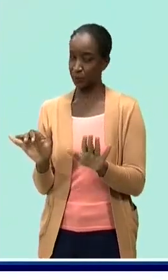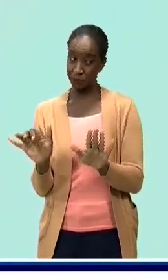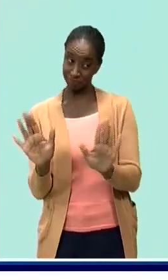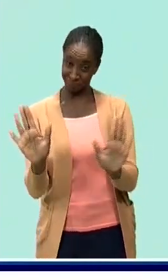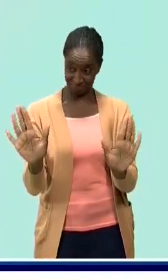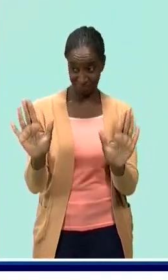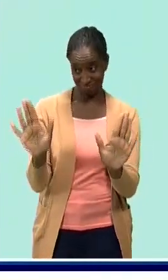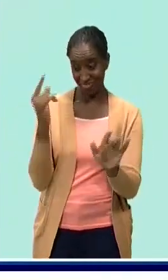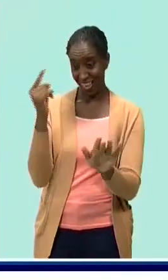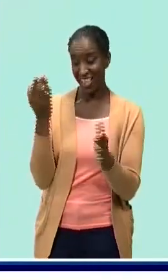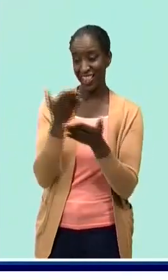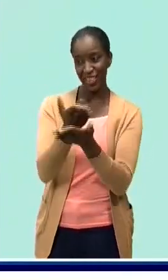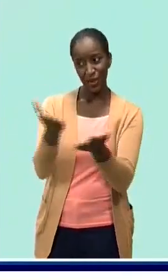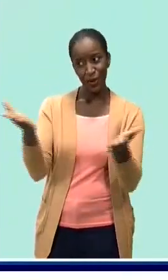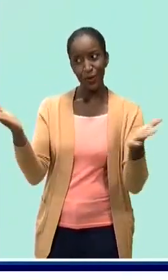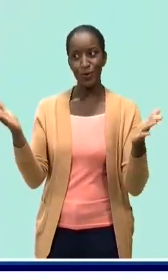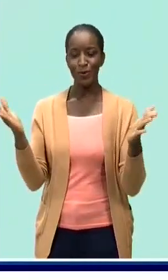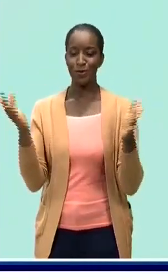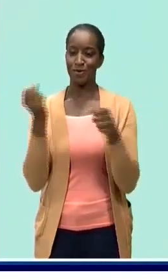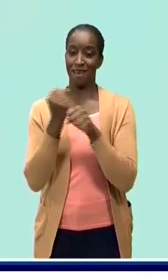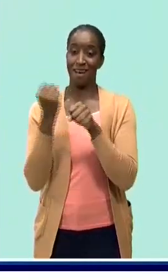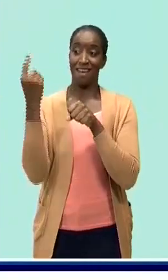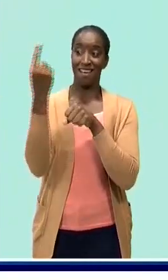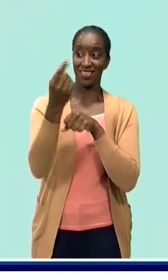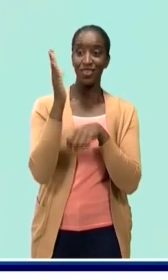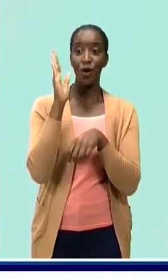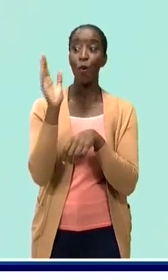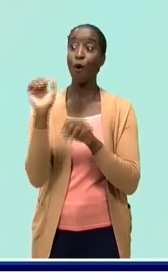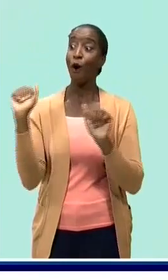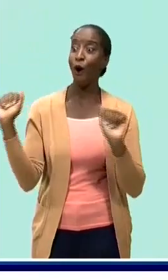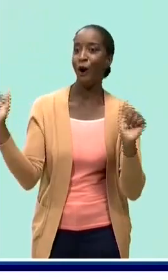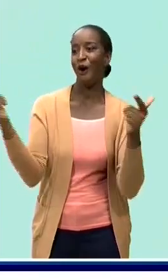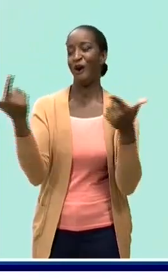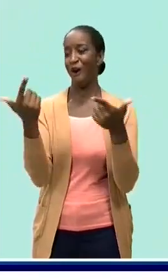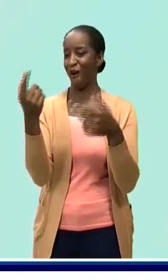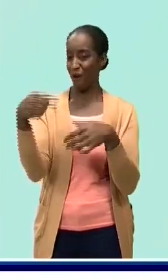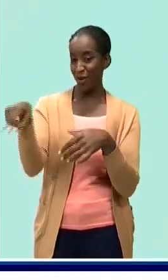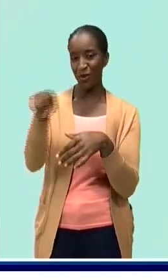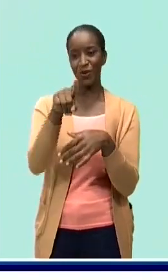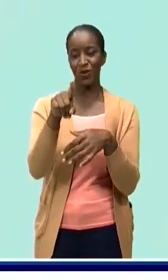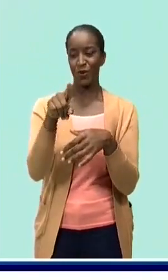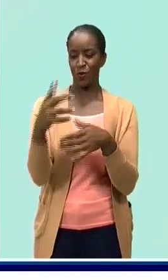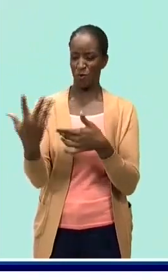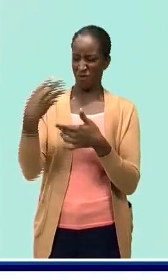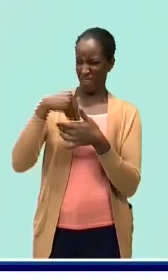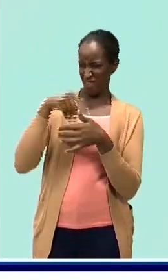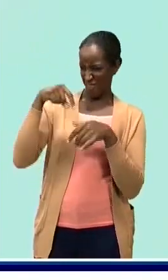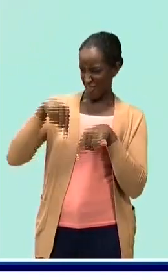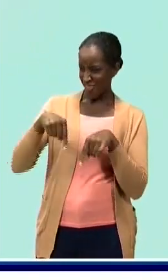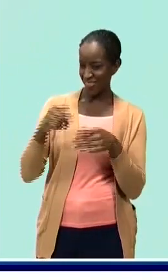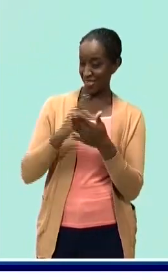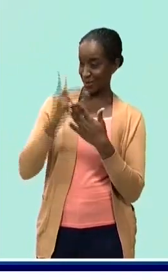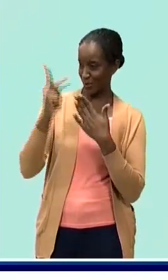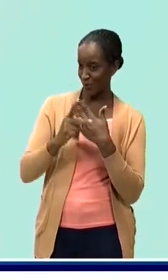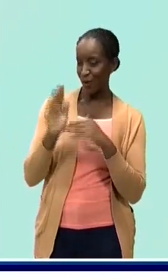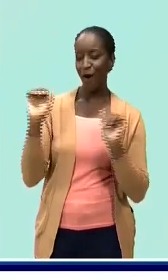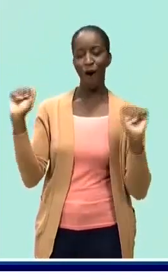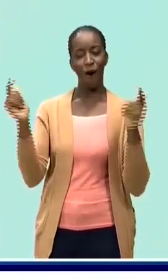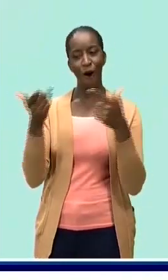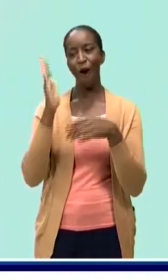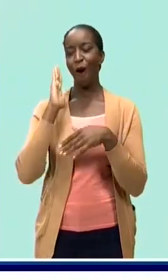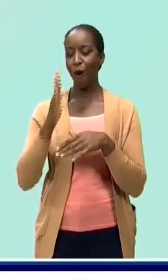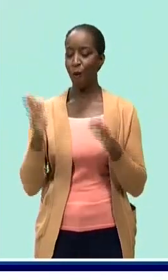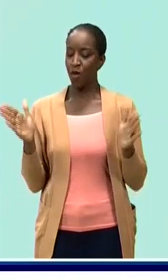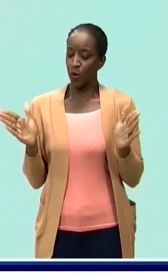trap. I think by this time next year, 100% of the graduates here and all of the participants would have been maintaining